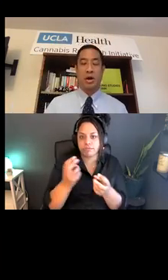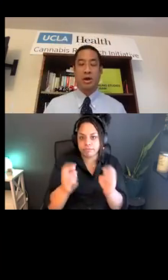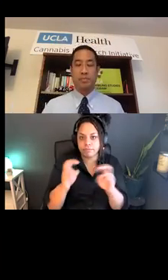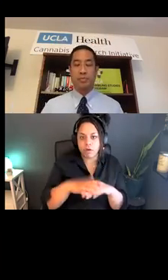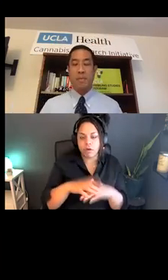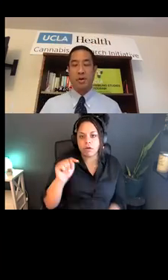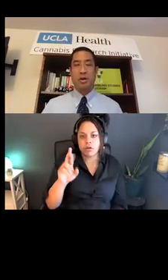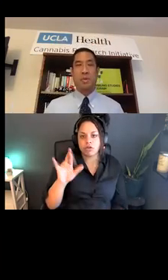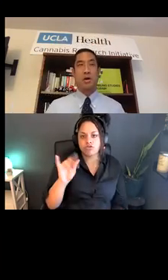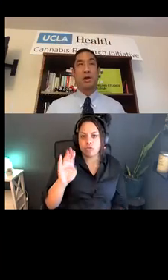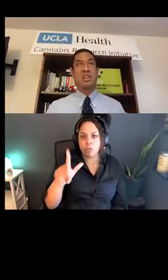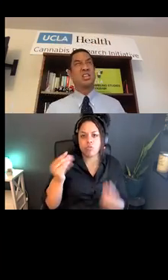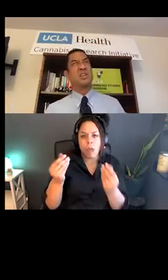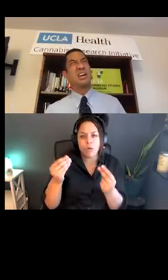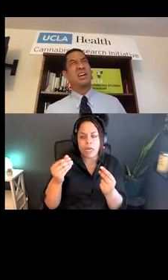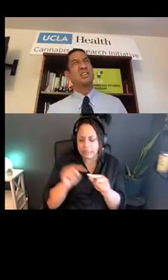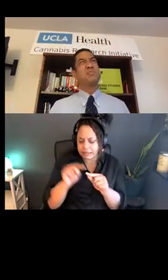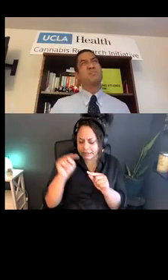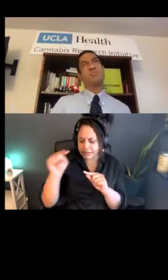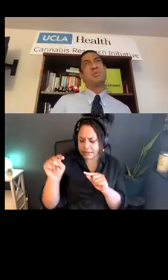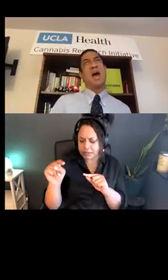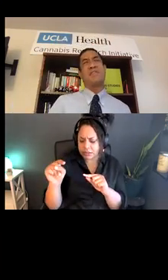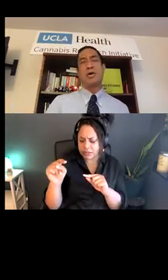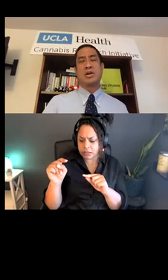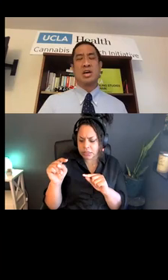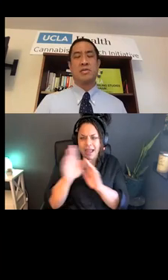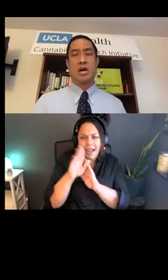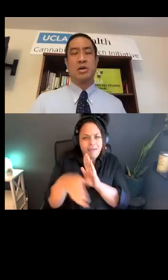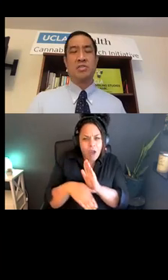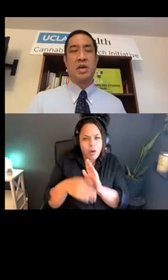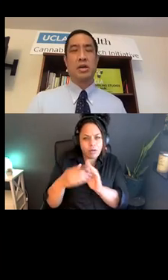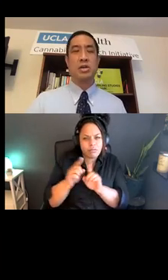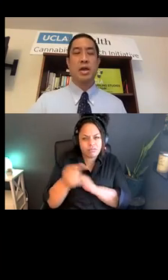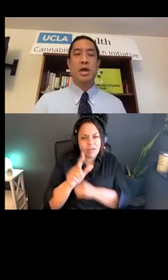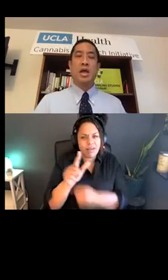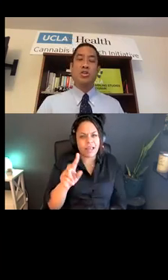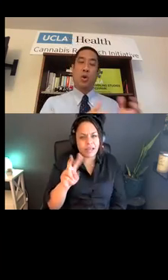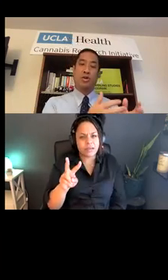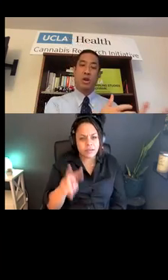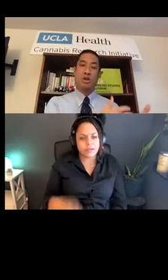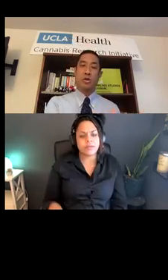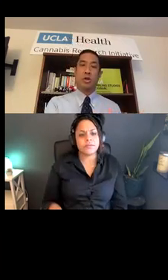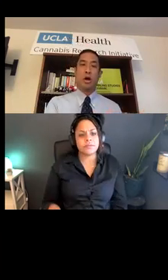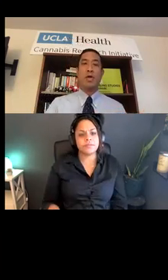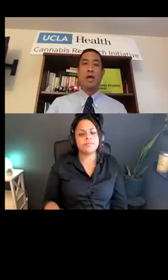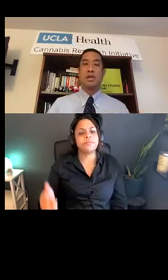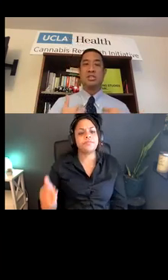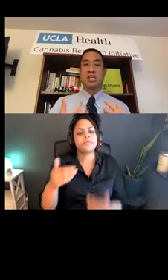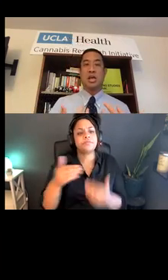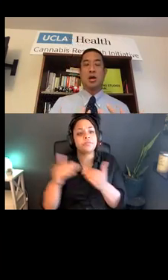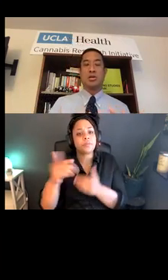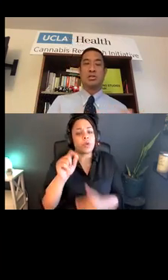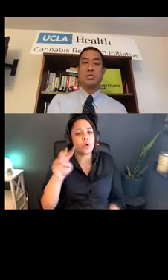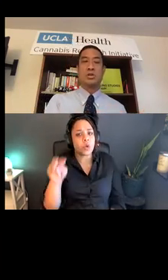tribal property about, I think it's maybe a half hour outside of Las Vegas. In 2022 though, you can